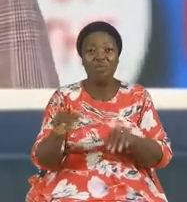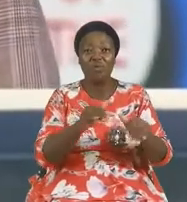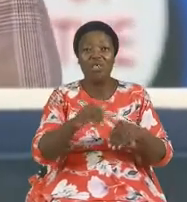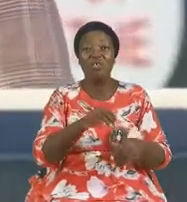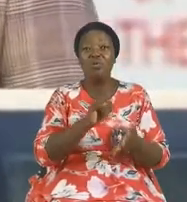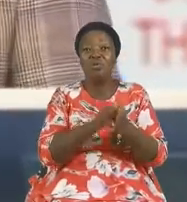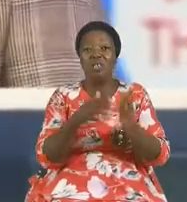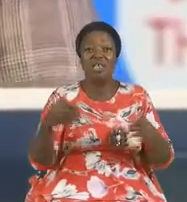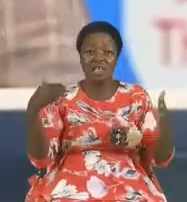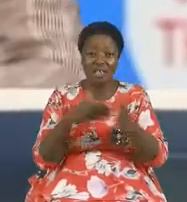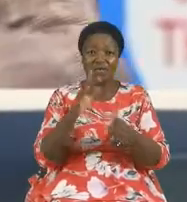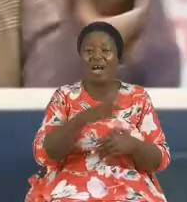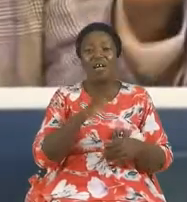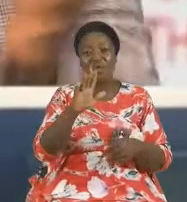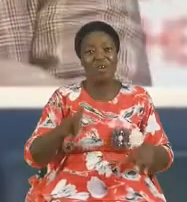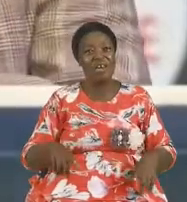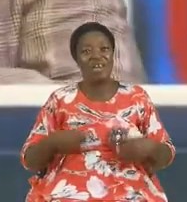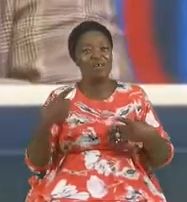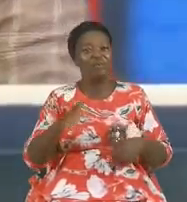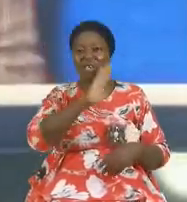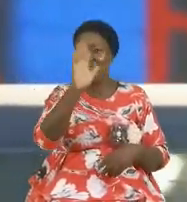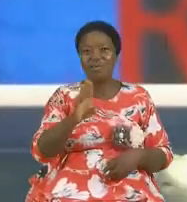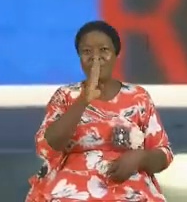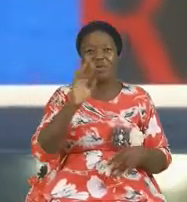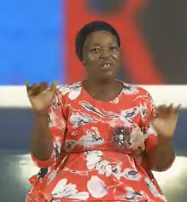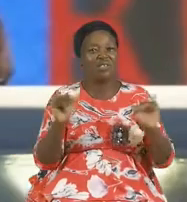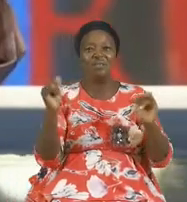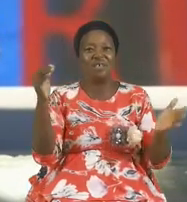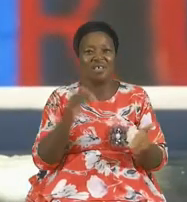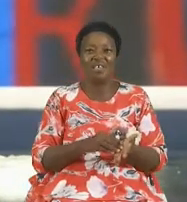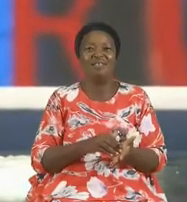to those people who are doing those things against